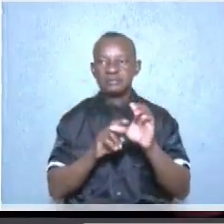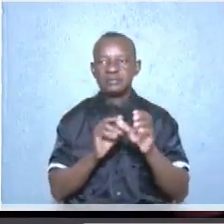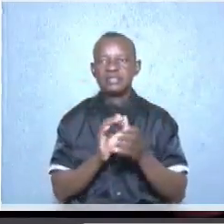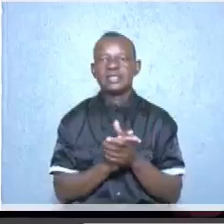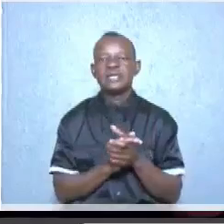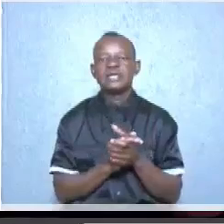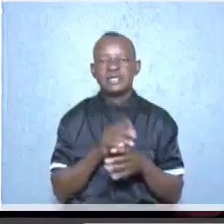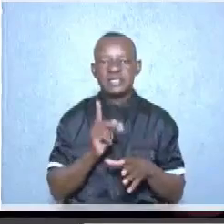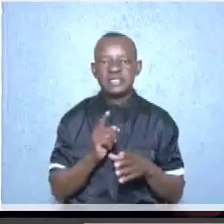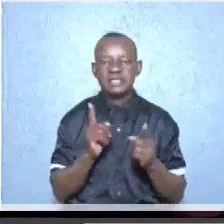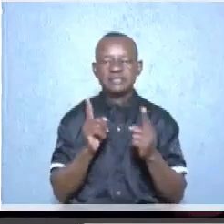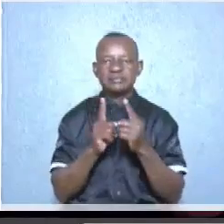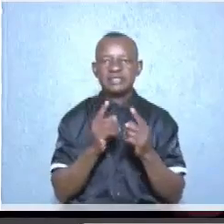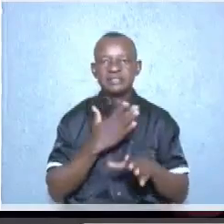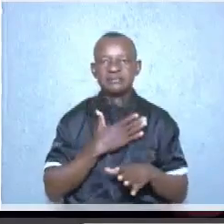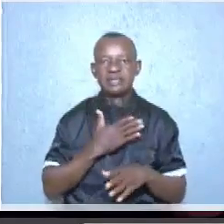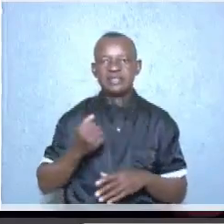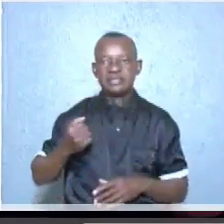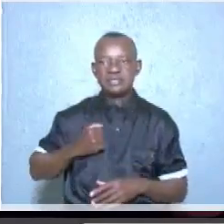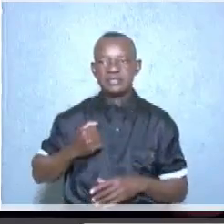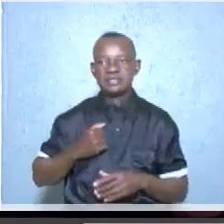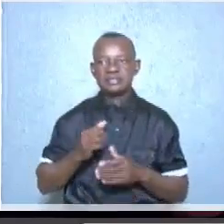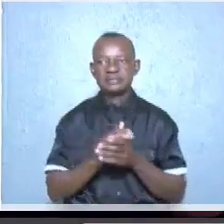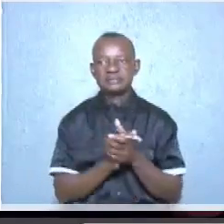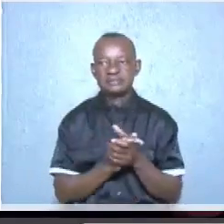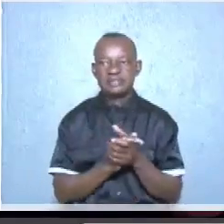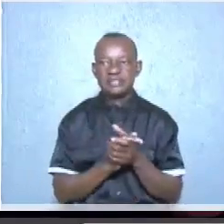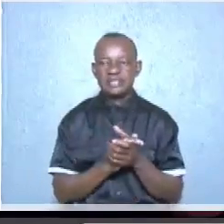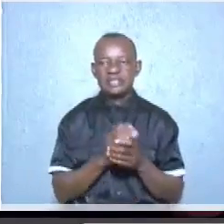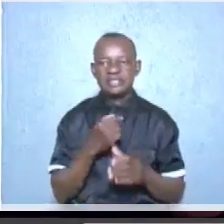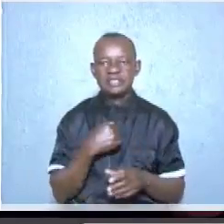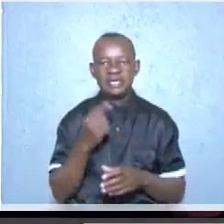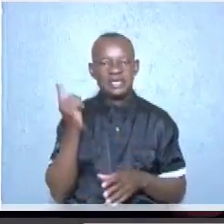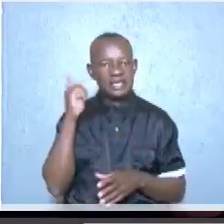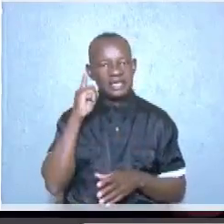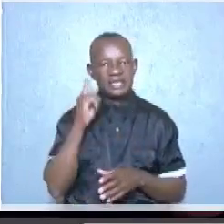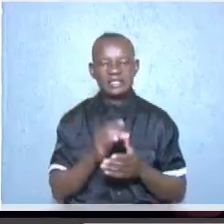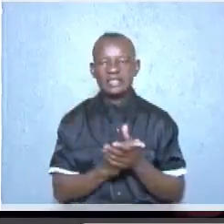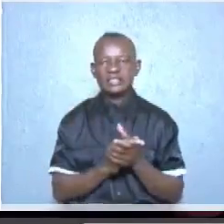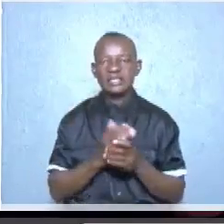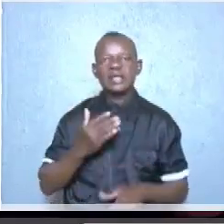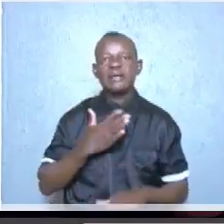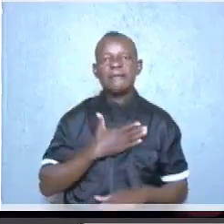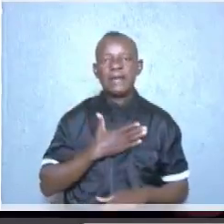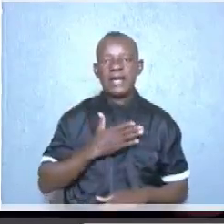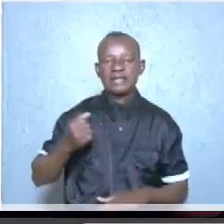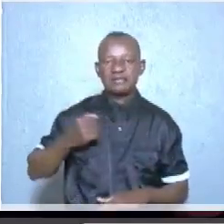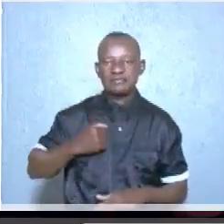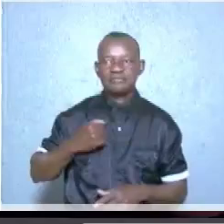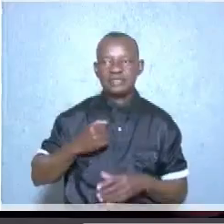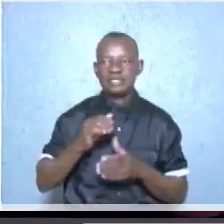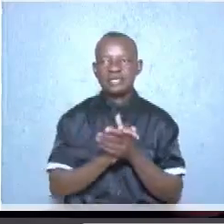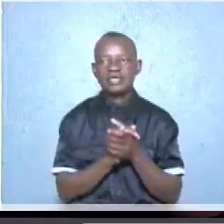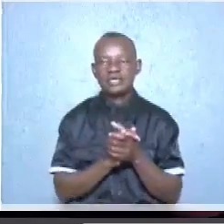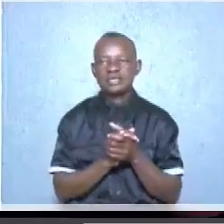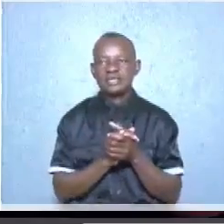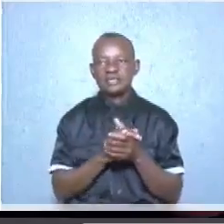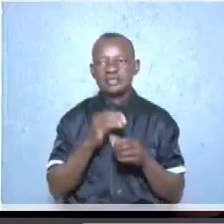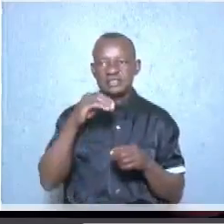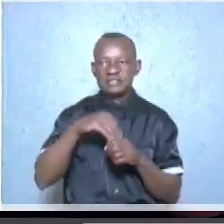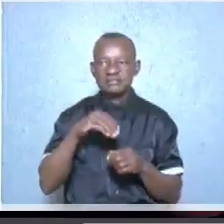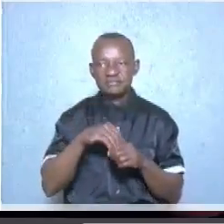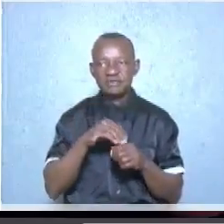I heard the first time how my father was involved in assisting the president. By that